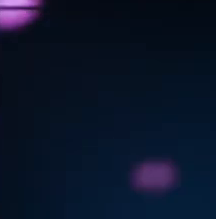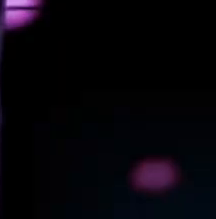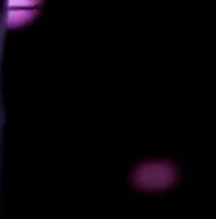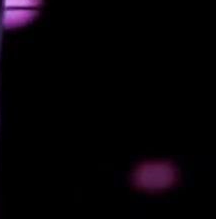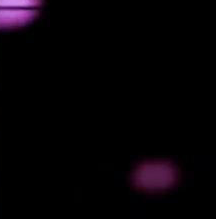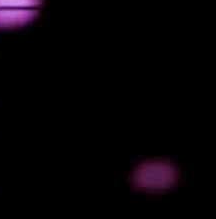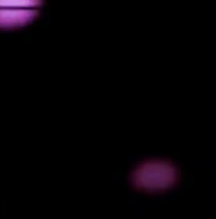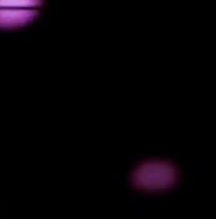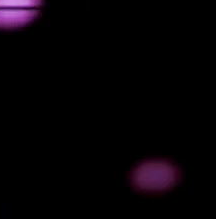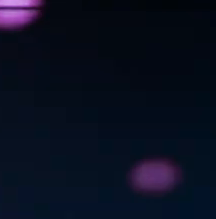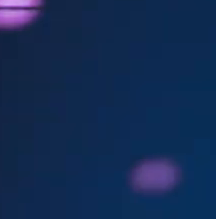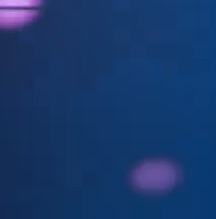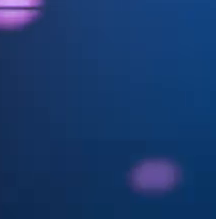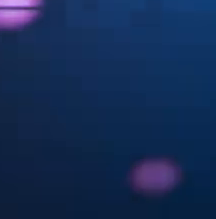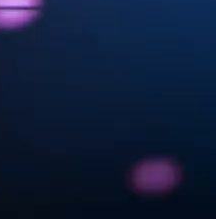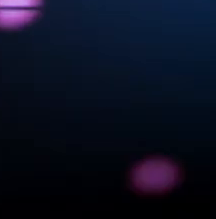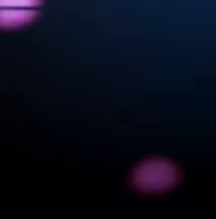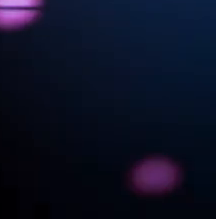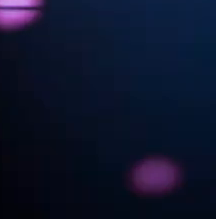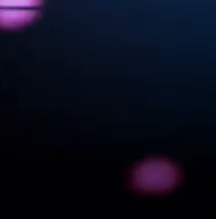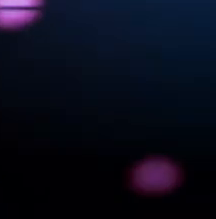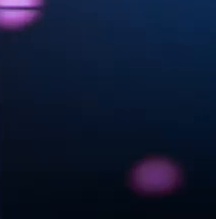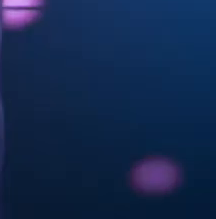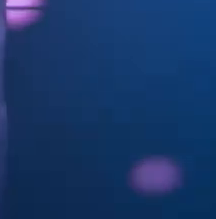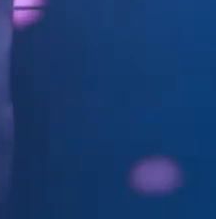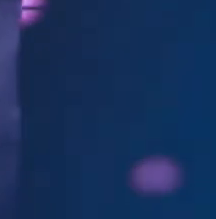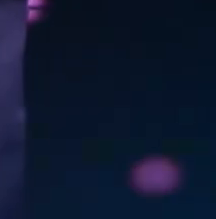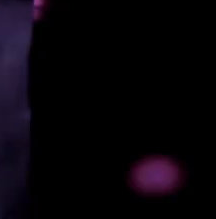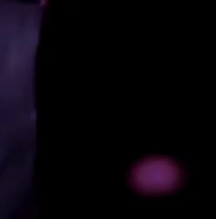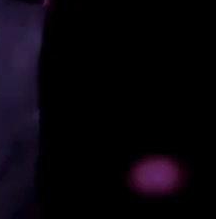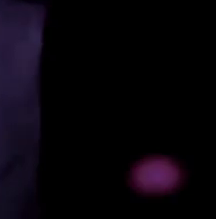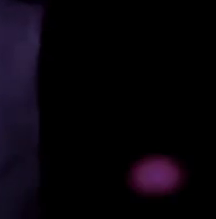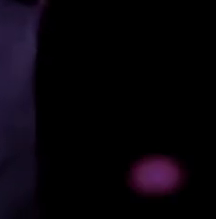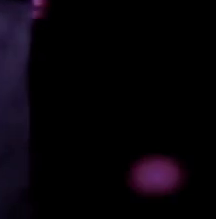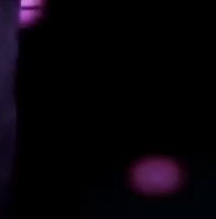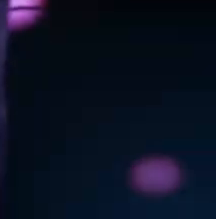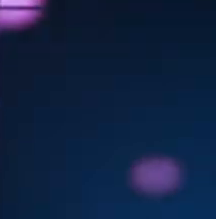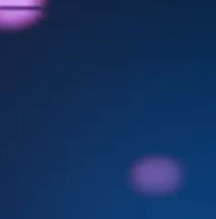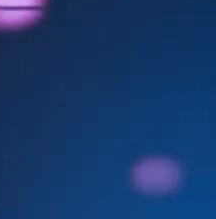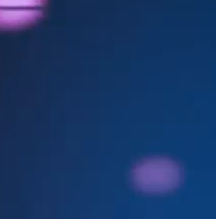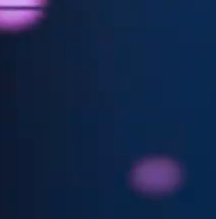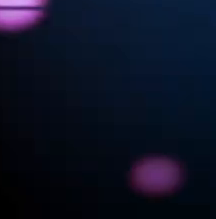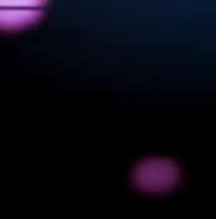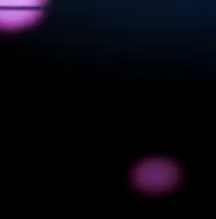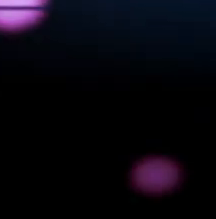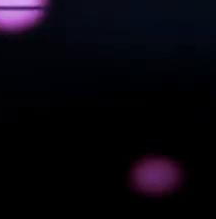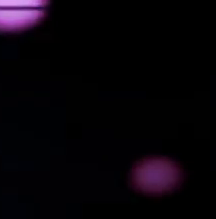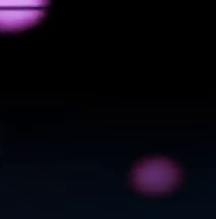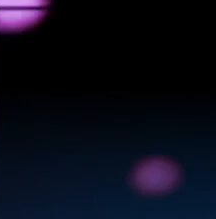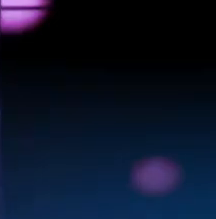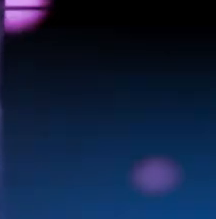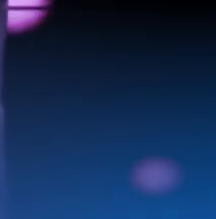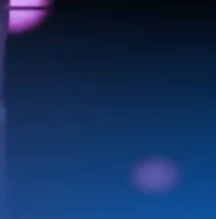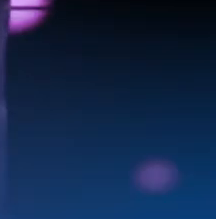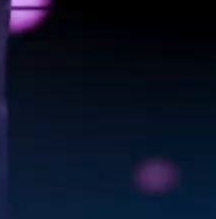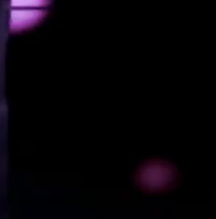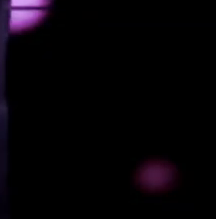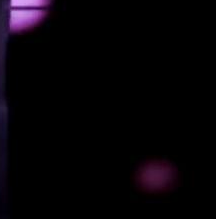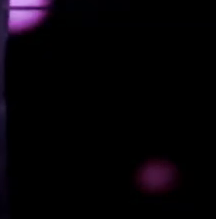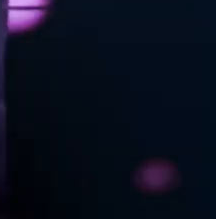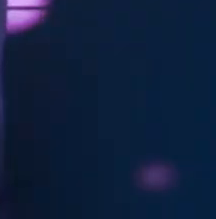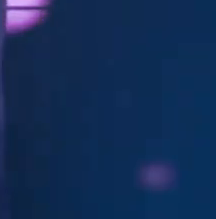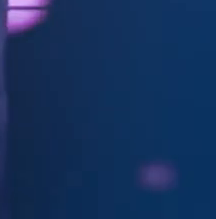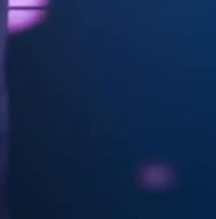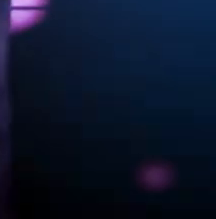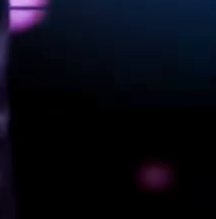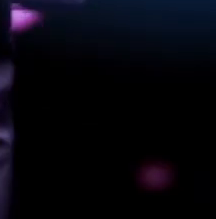We need to raise the Daniels again who walk on the corridors of the kings and show them that Jehovah God